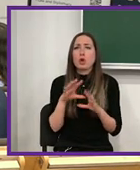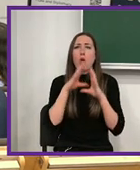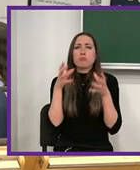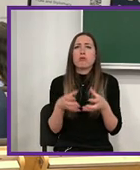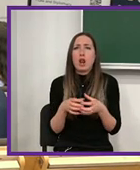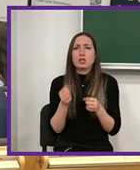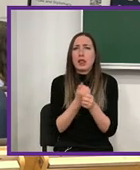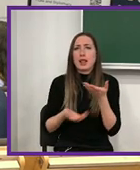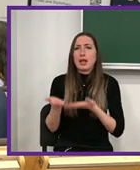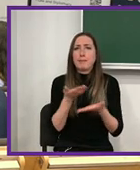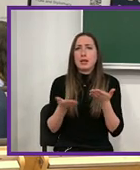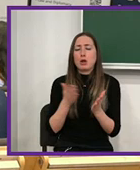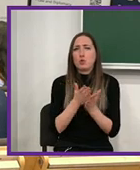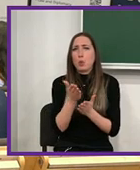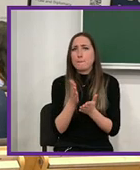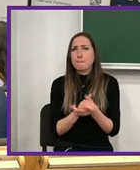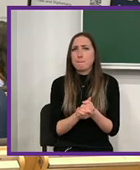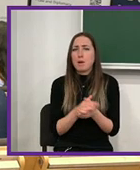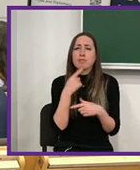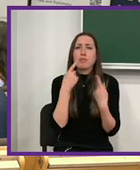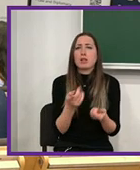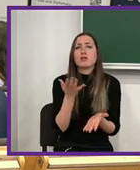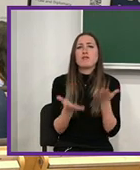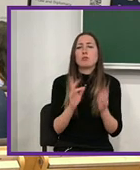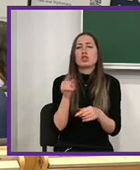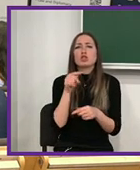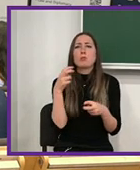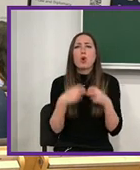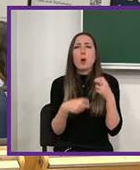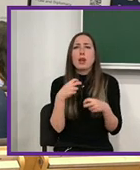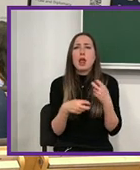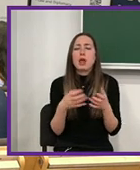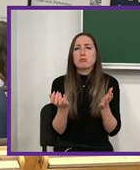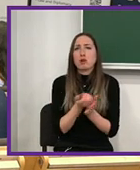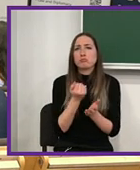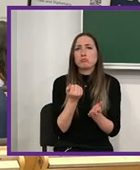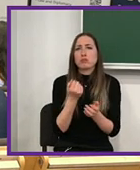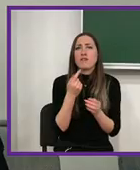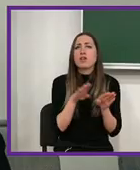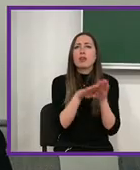there a sense that you might lose competitive edge by being socially responsible?